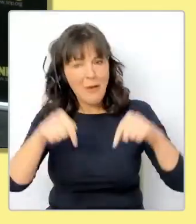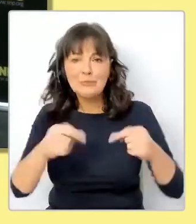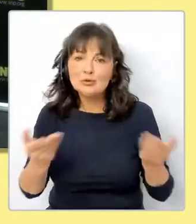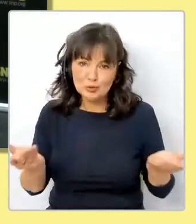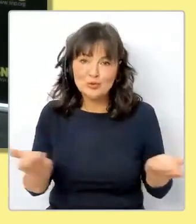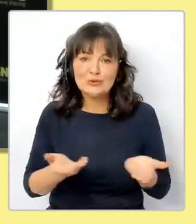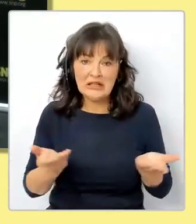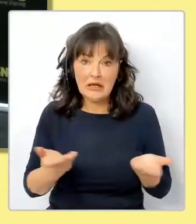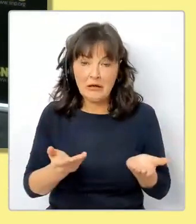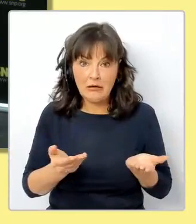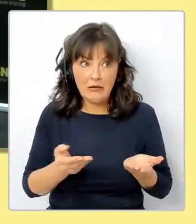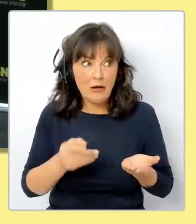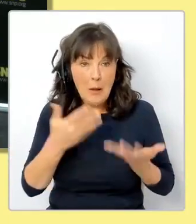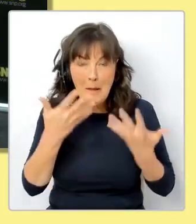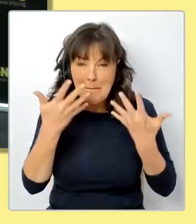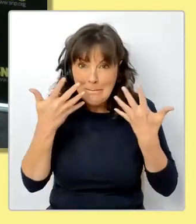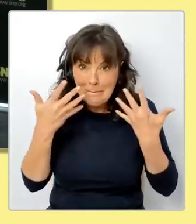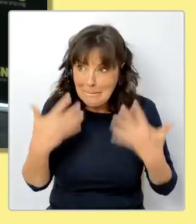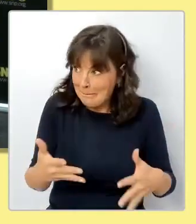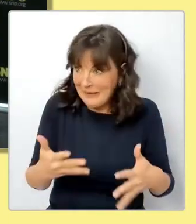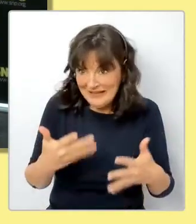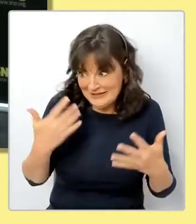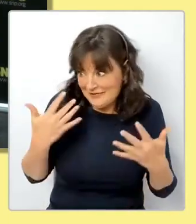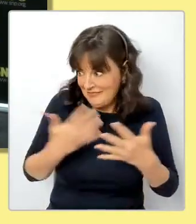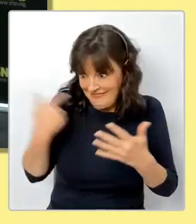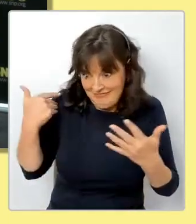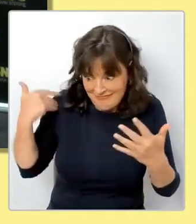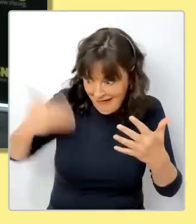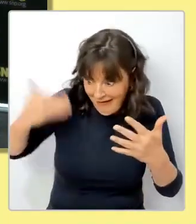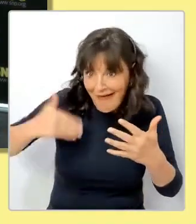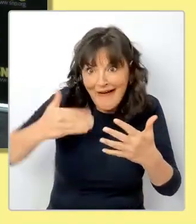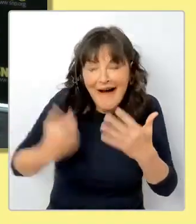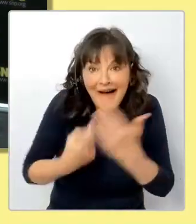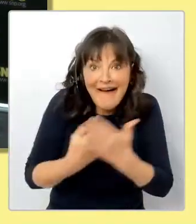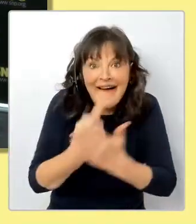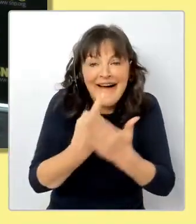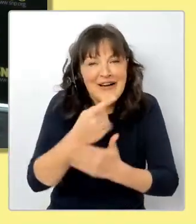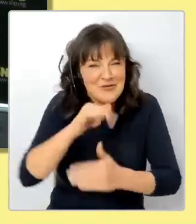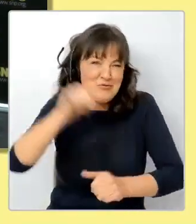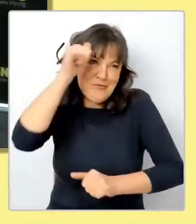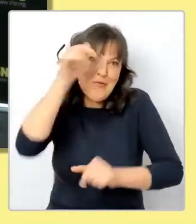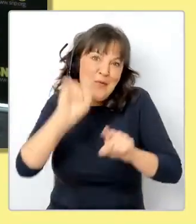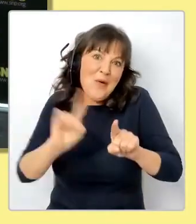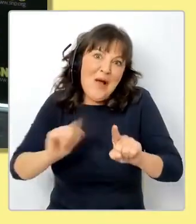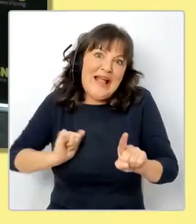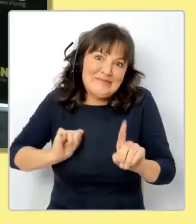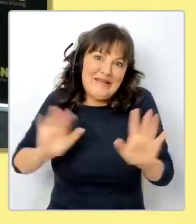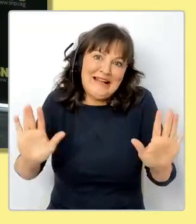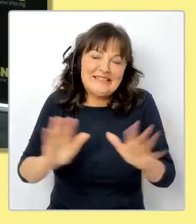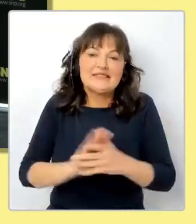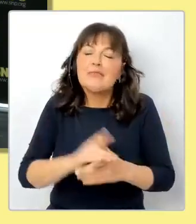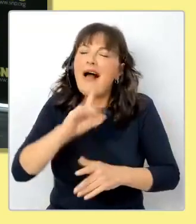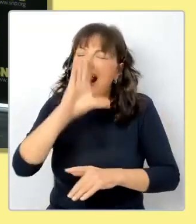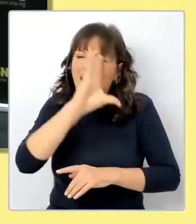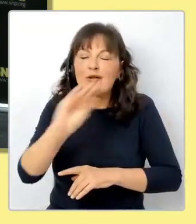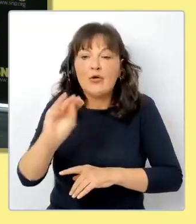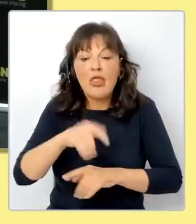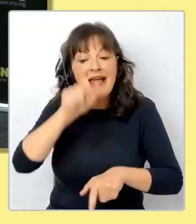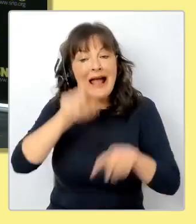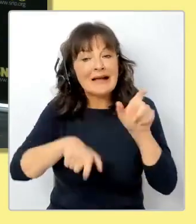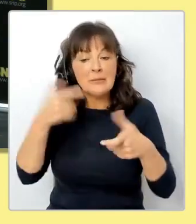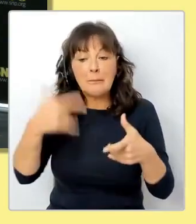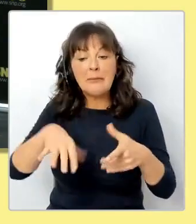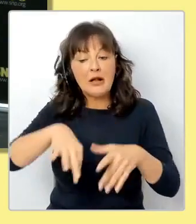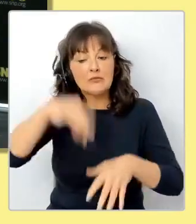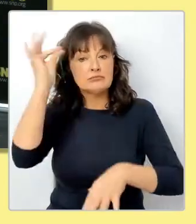so many of these that you will know the format better than I do by now. But let me just run you through it. The candidates have drawn lots to speak,